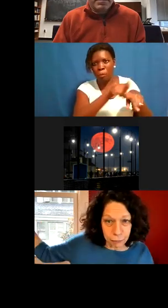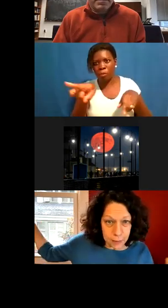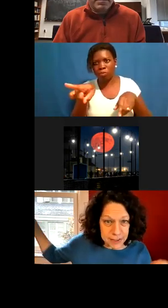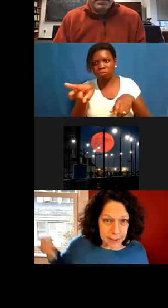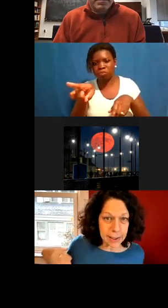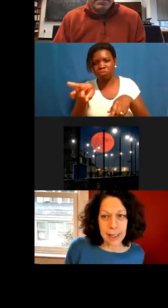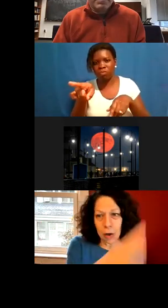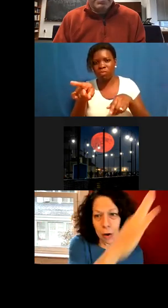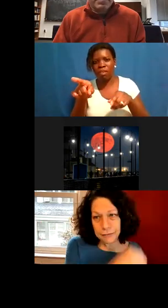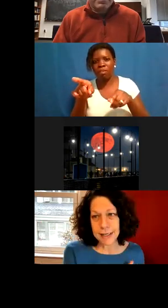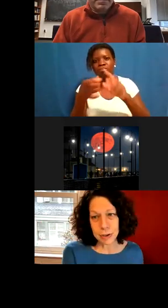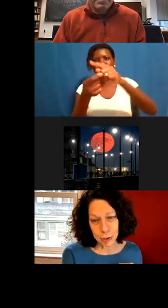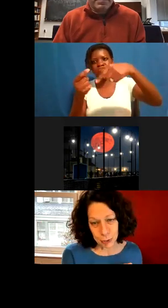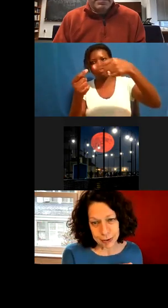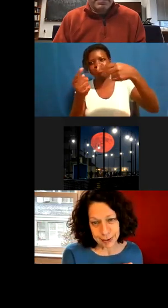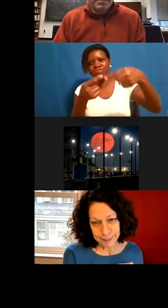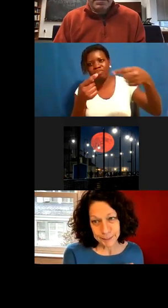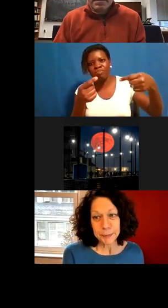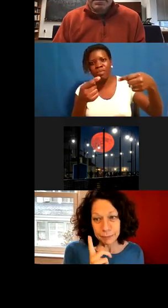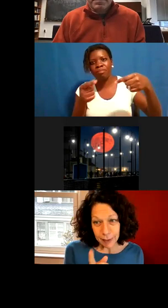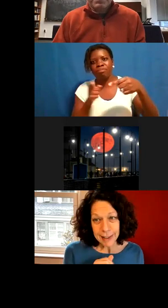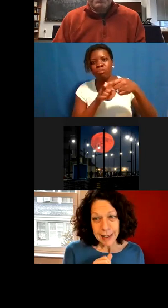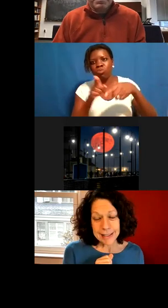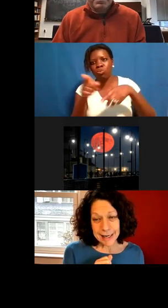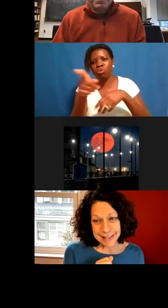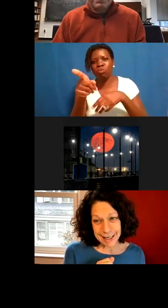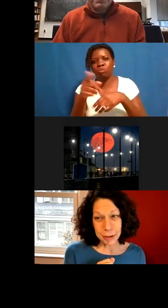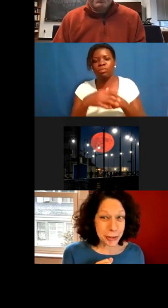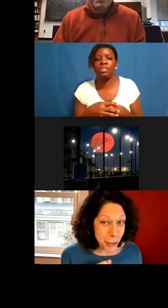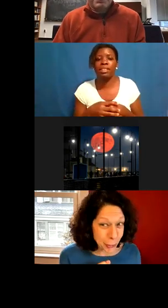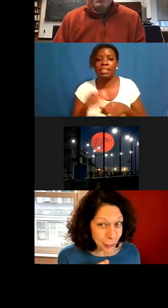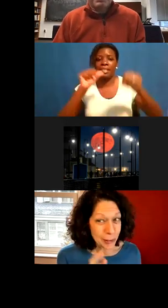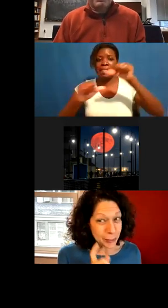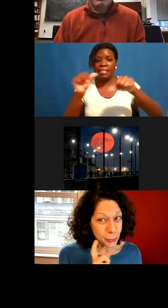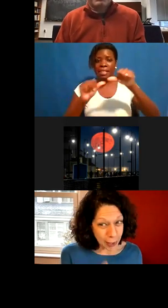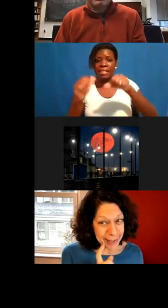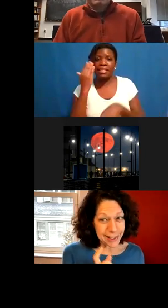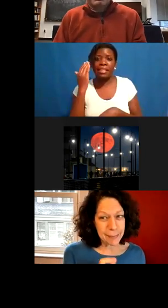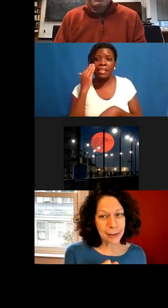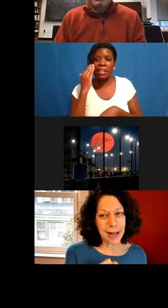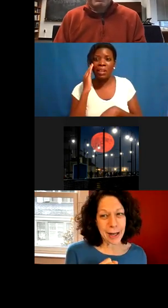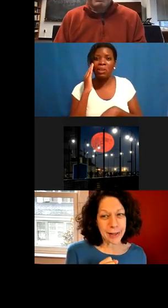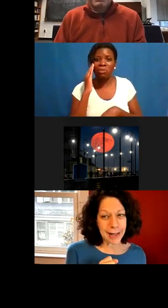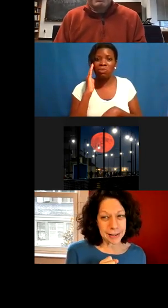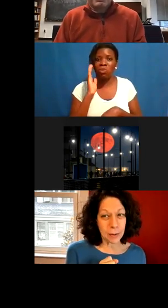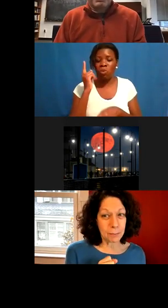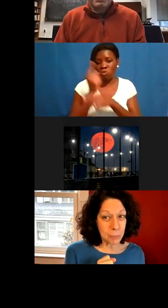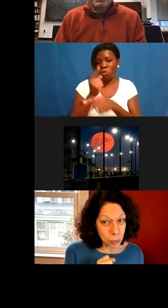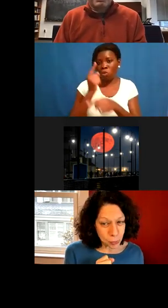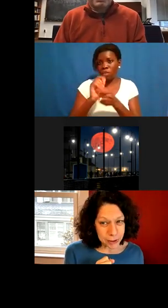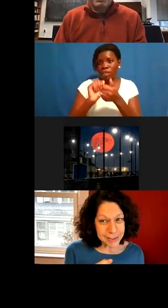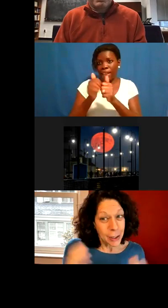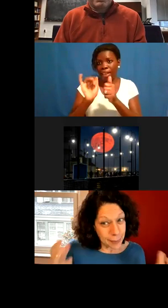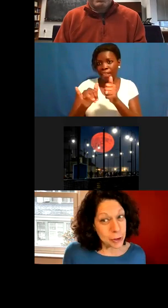braid forms again, and off they scoot. And scientists actually know that we're right about how that